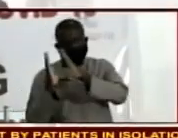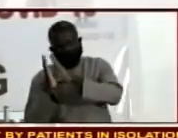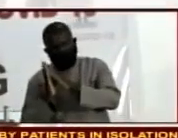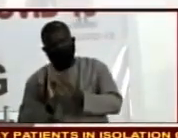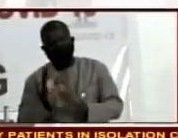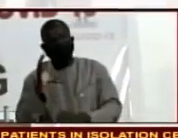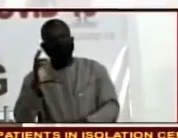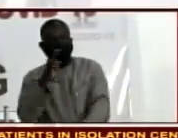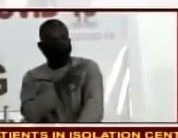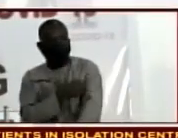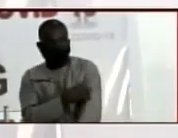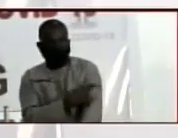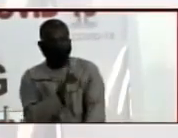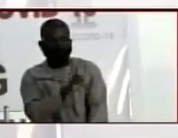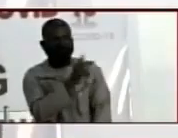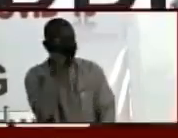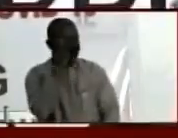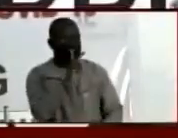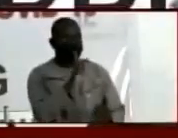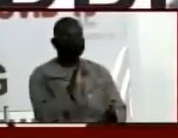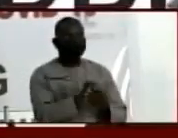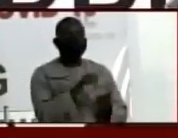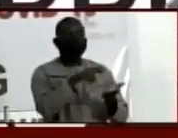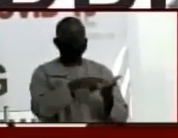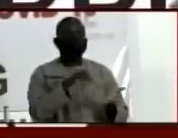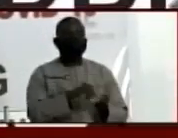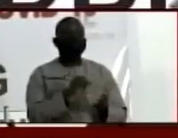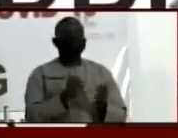for those that require them most.